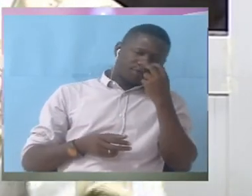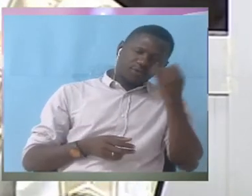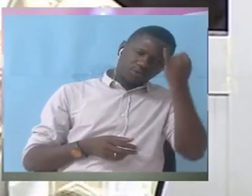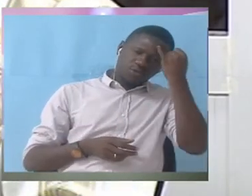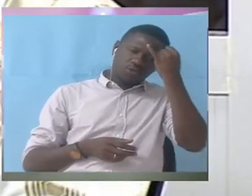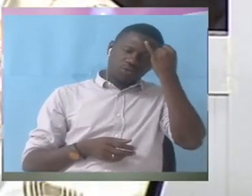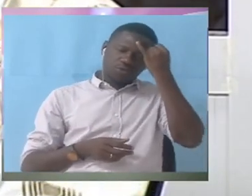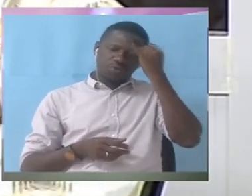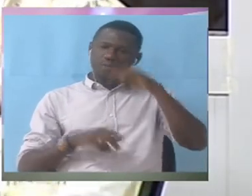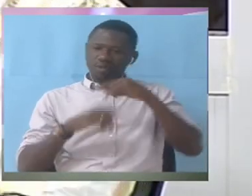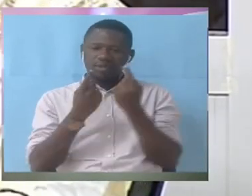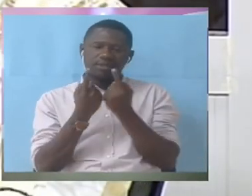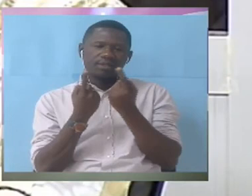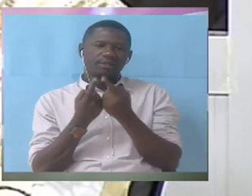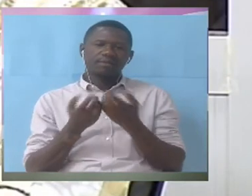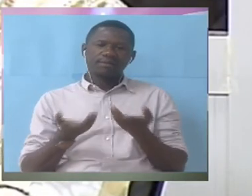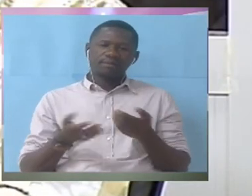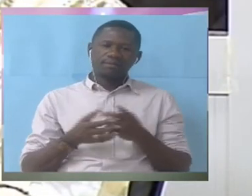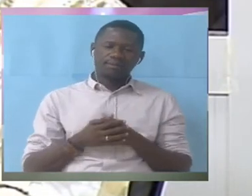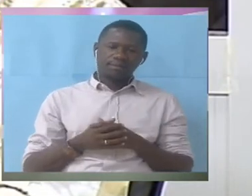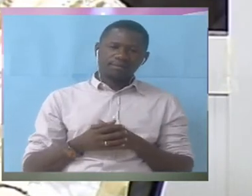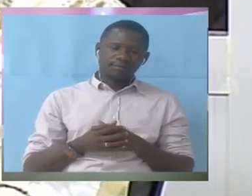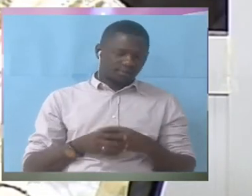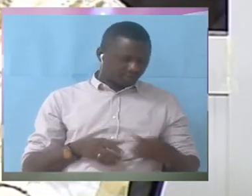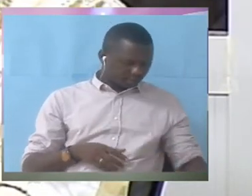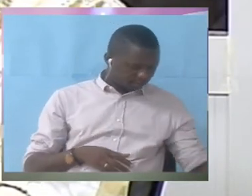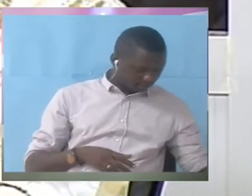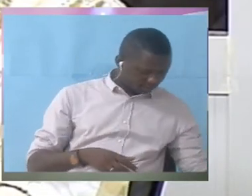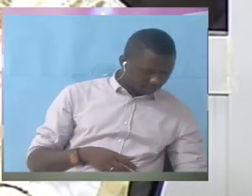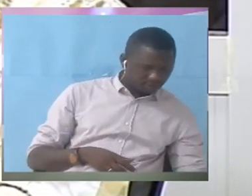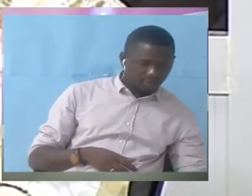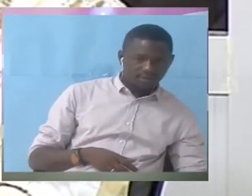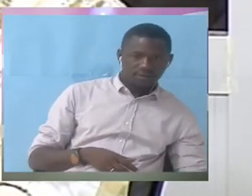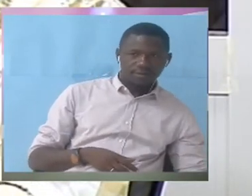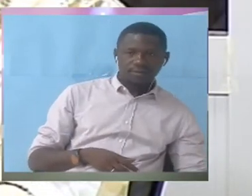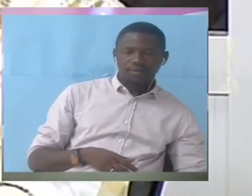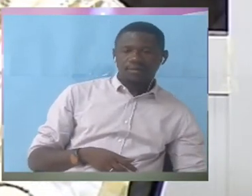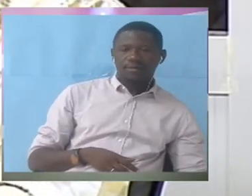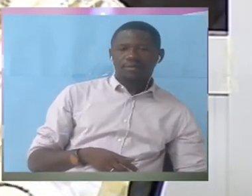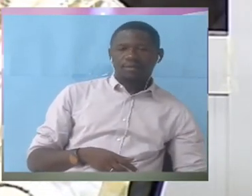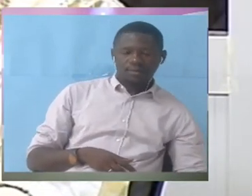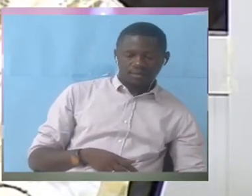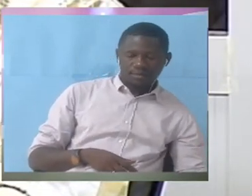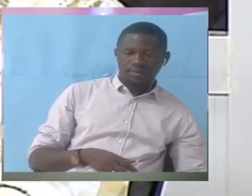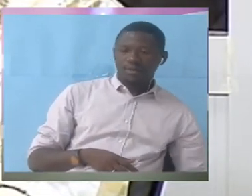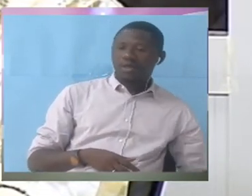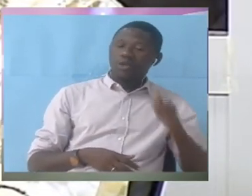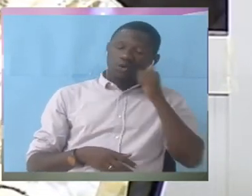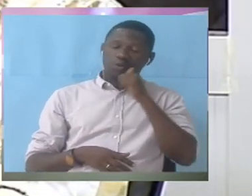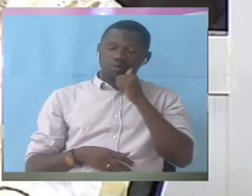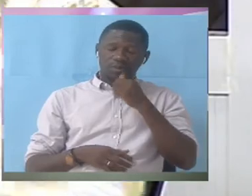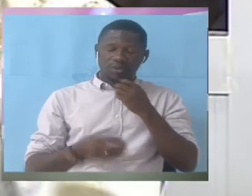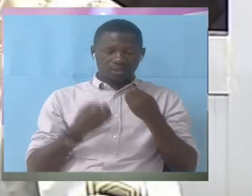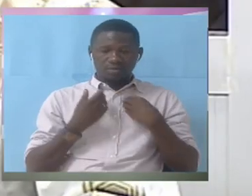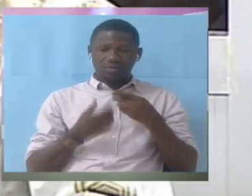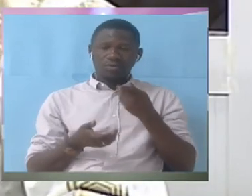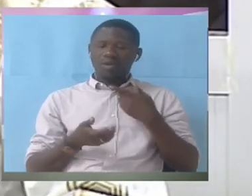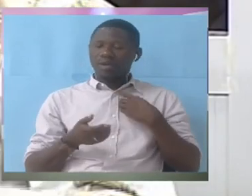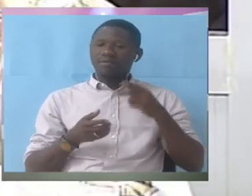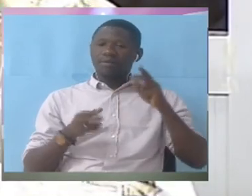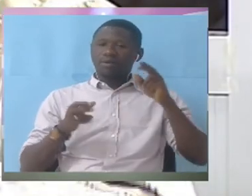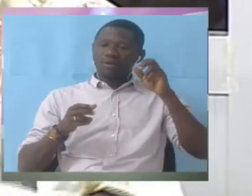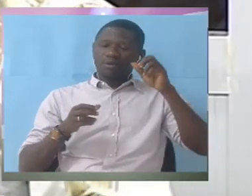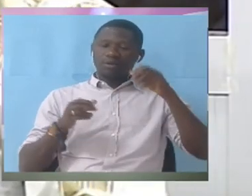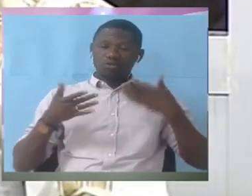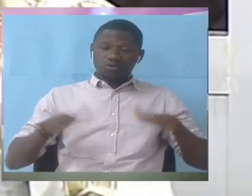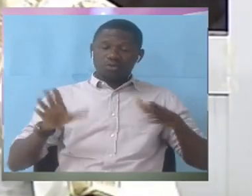jola bi fi nek president day ñun serer yi ñoko elect and he usually tells me well you have a jola president